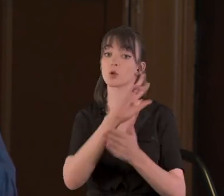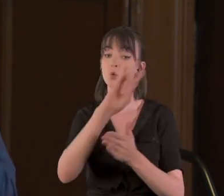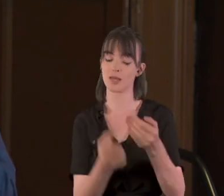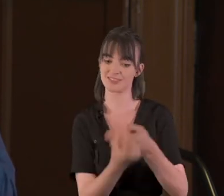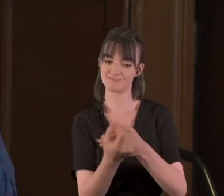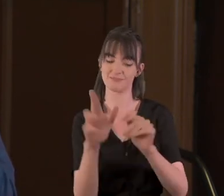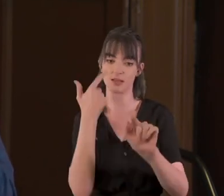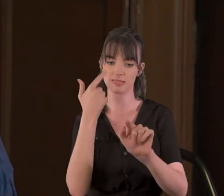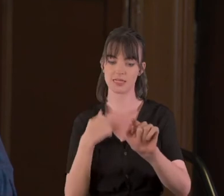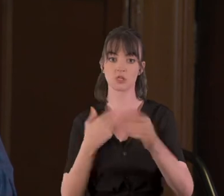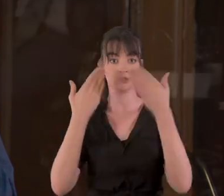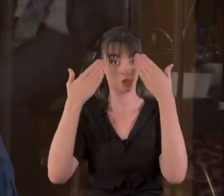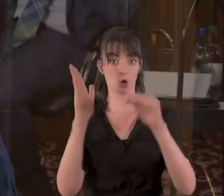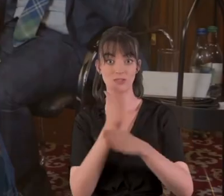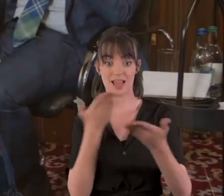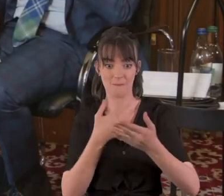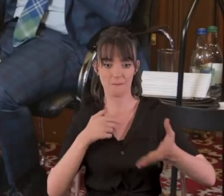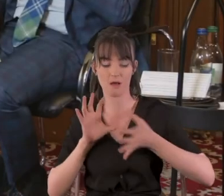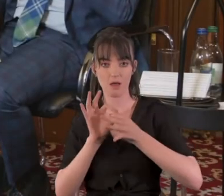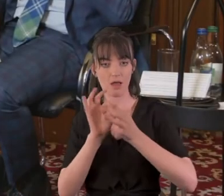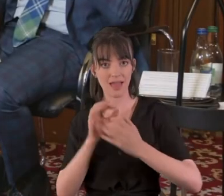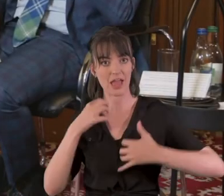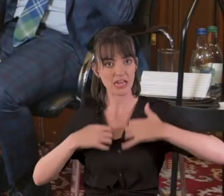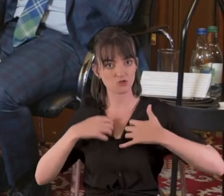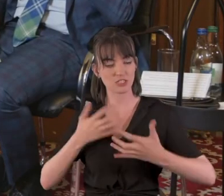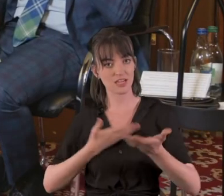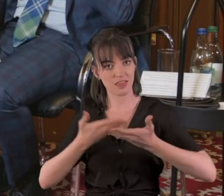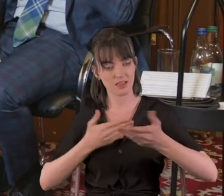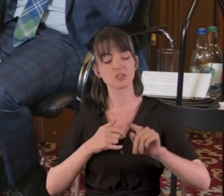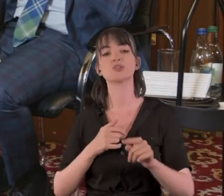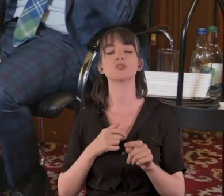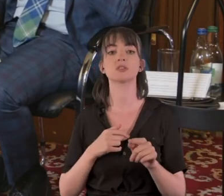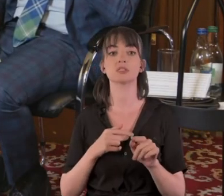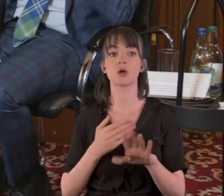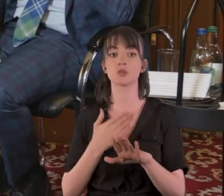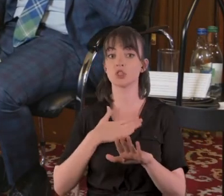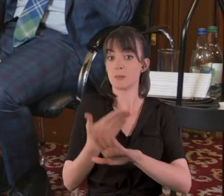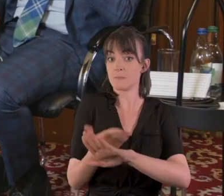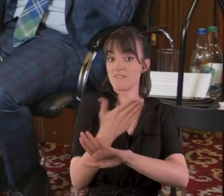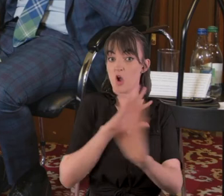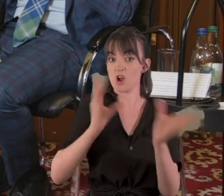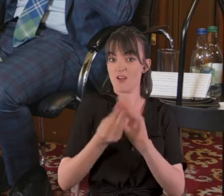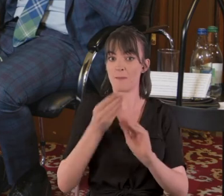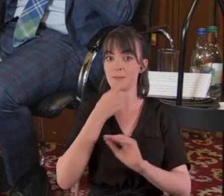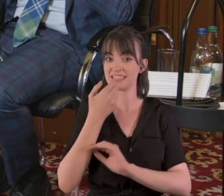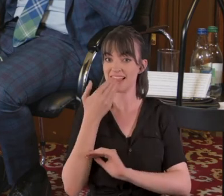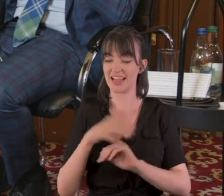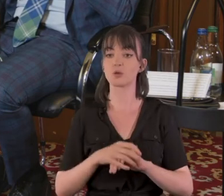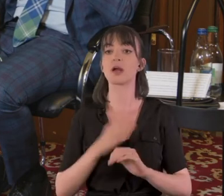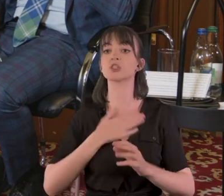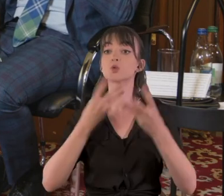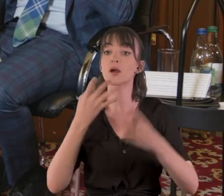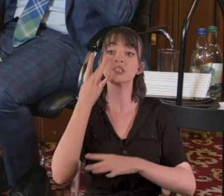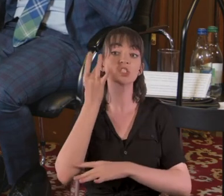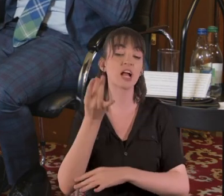how engaging the whole discussion was. Before I get to thanks and things, I just want to check, are there